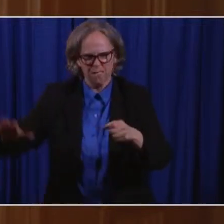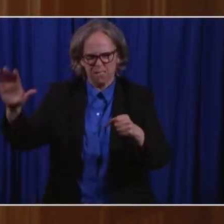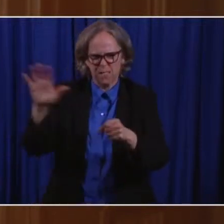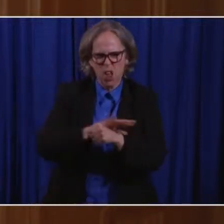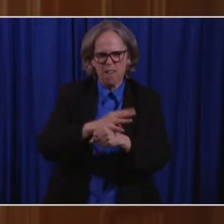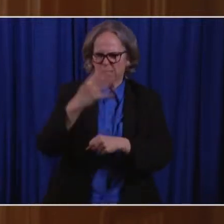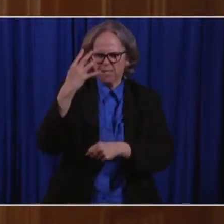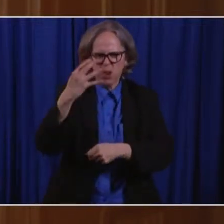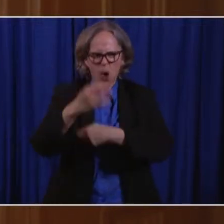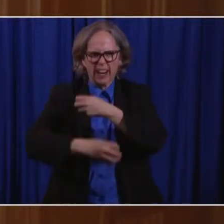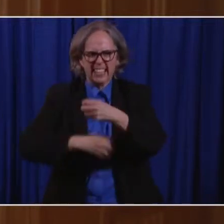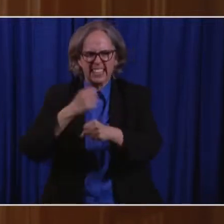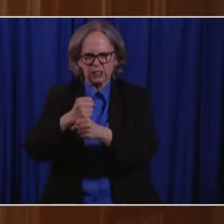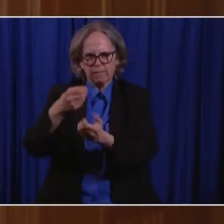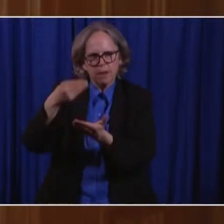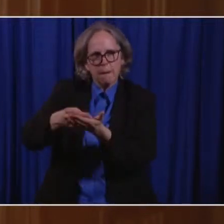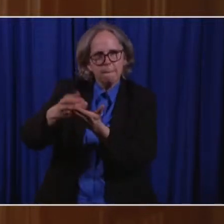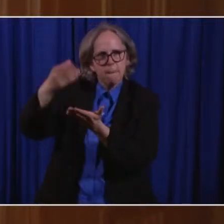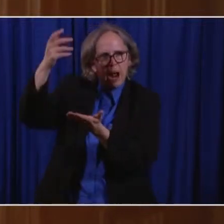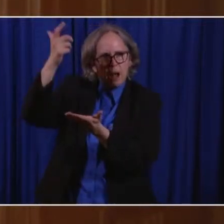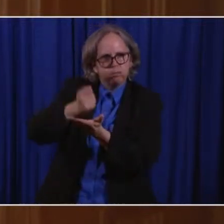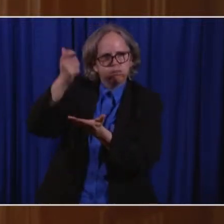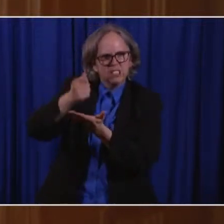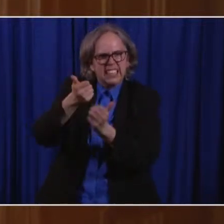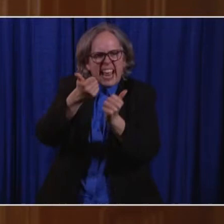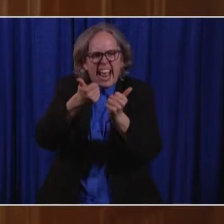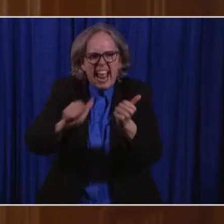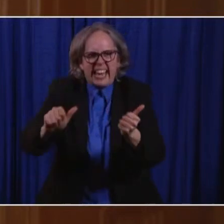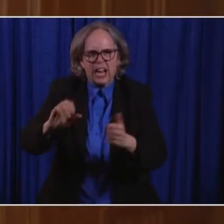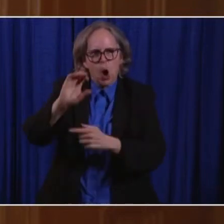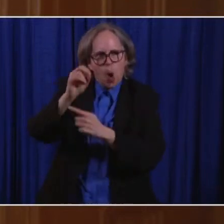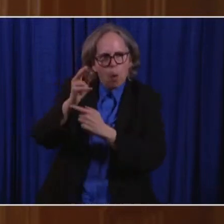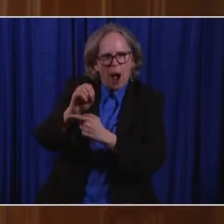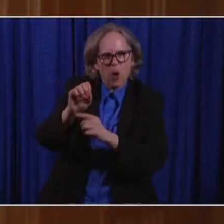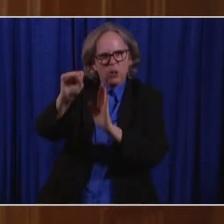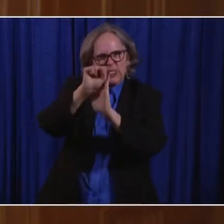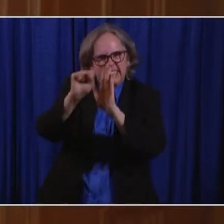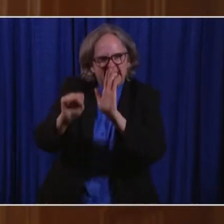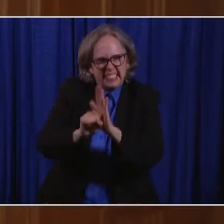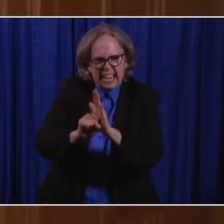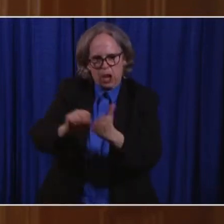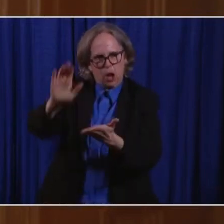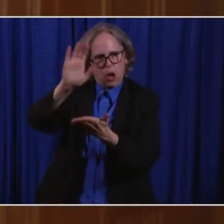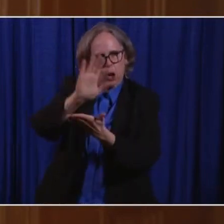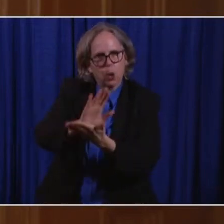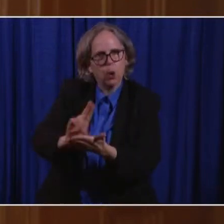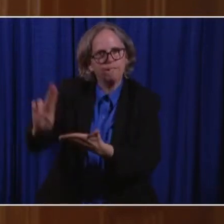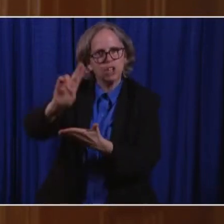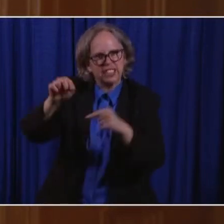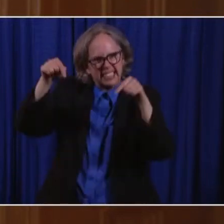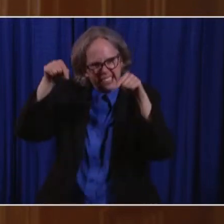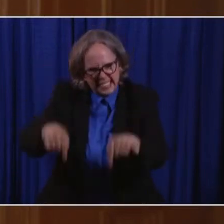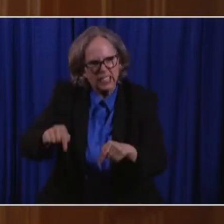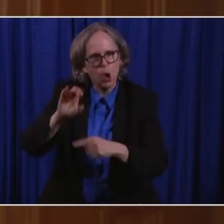scholarship to any one of our state universities. This will include